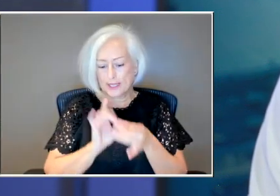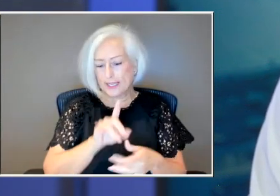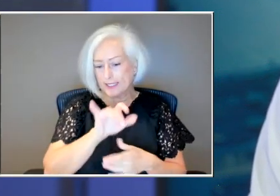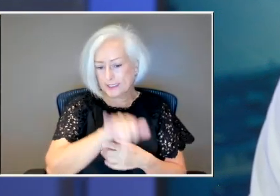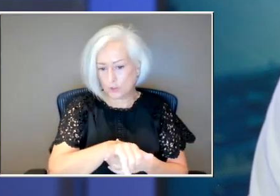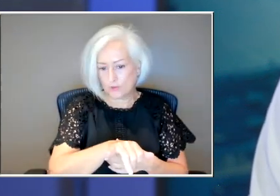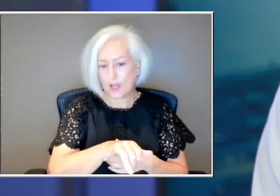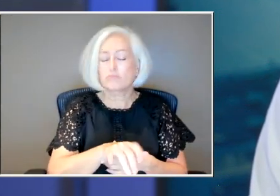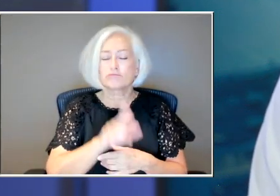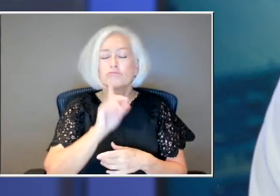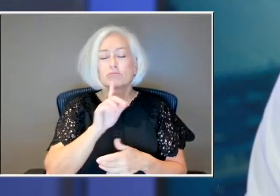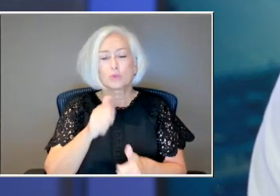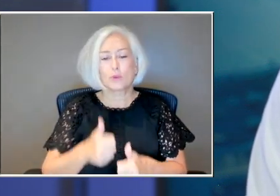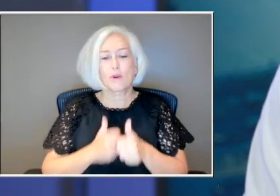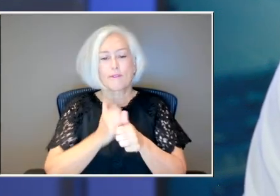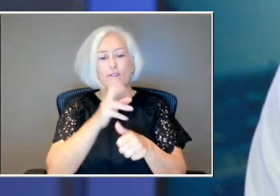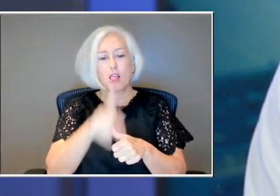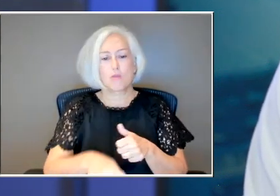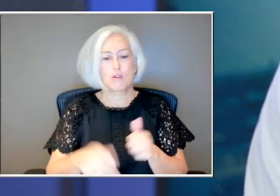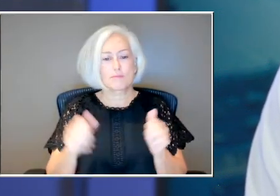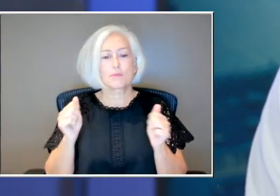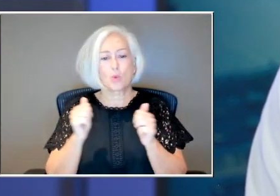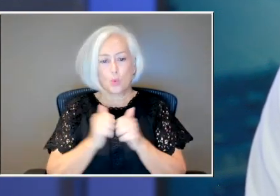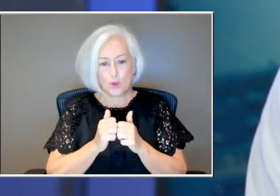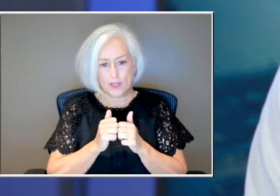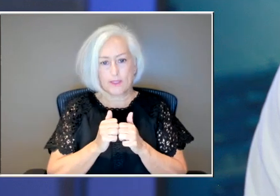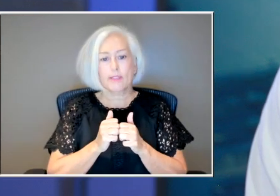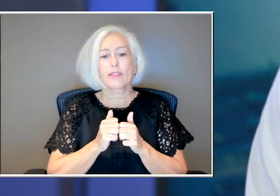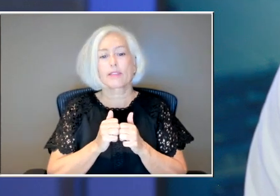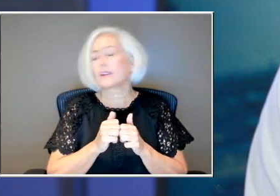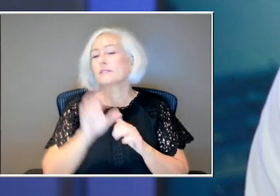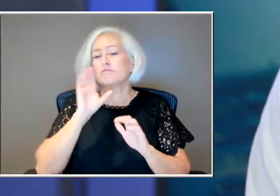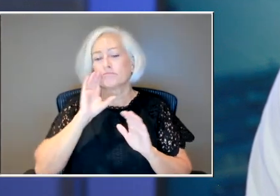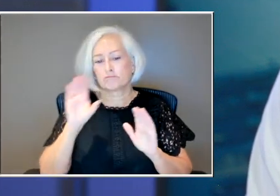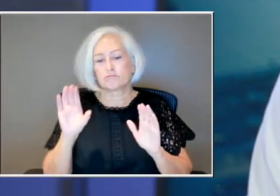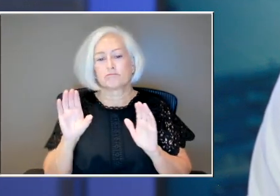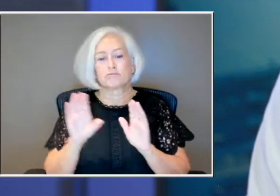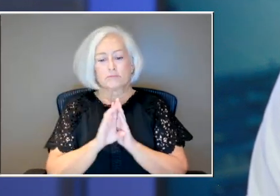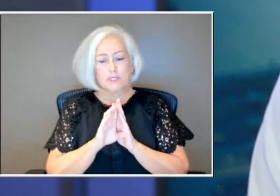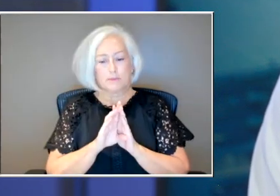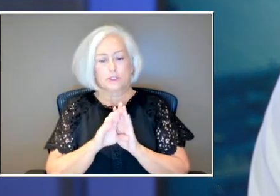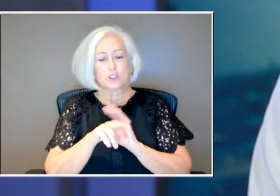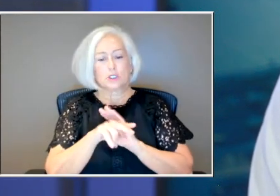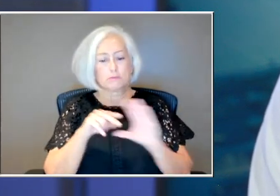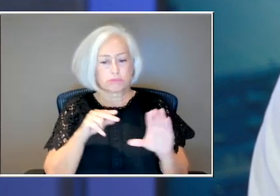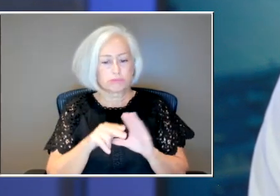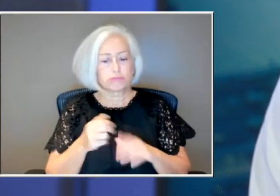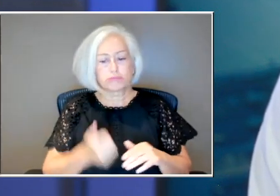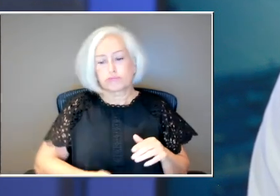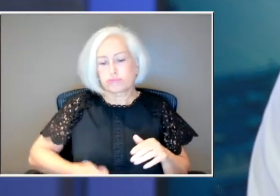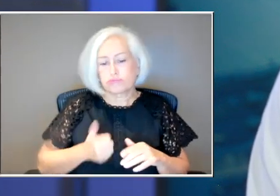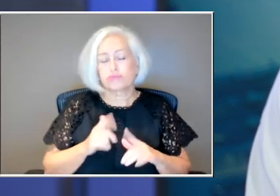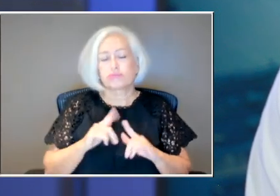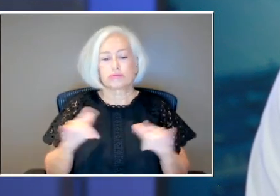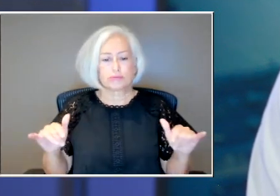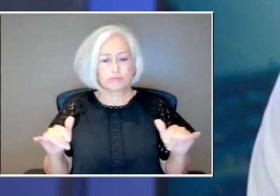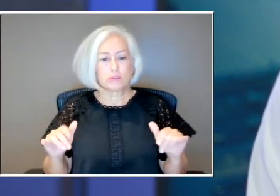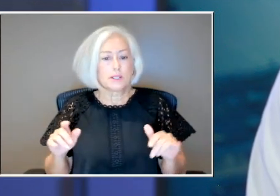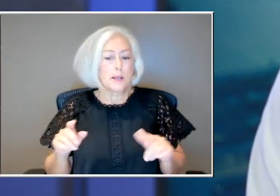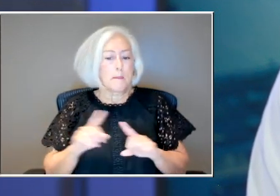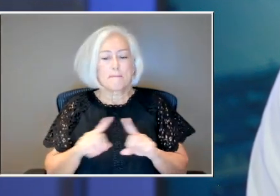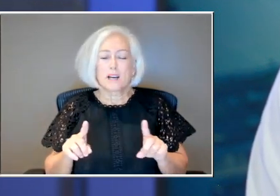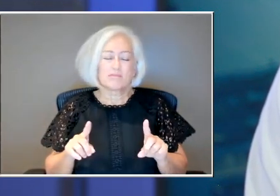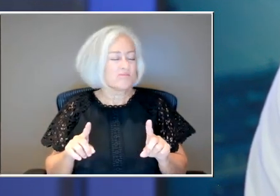and have maybe a higher index of suspicion for something weird or unusual happening. But in general, we don't recommend